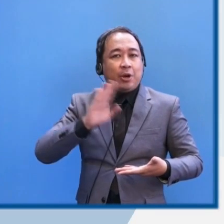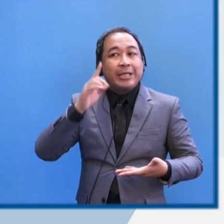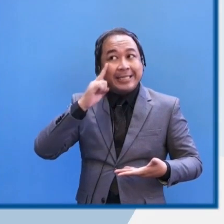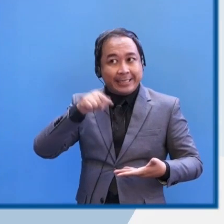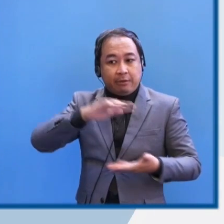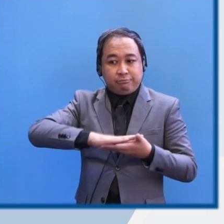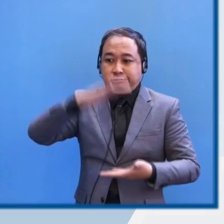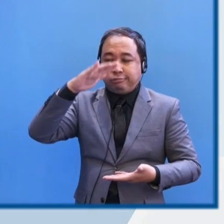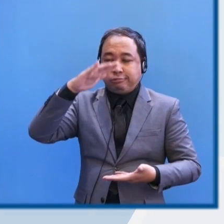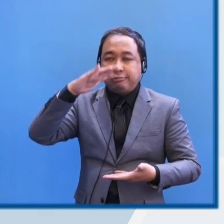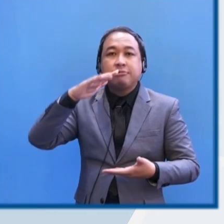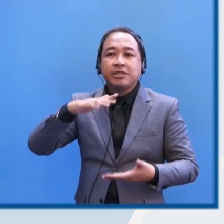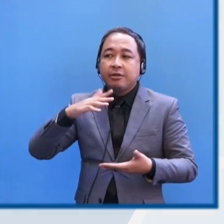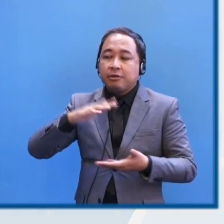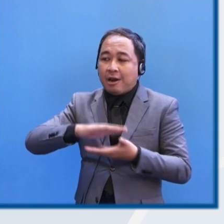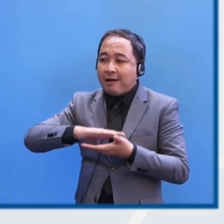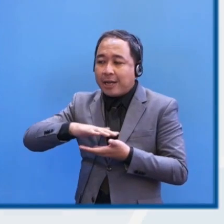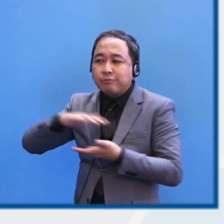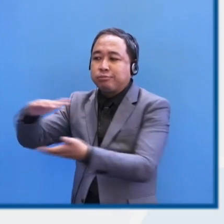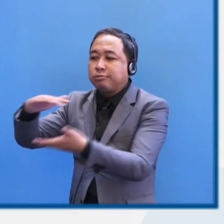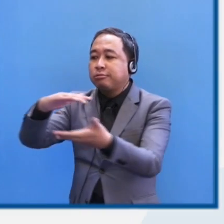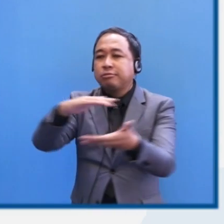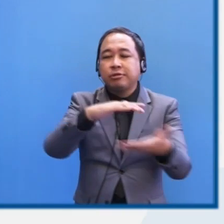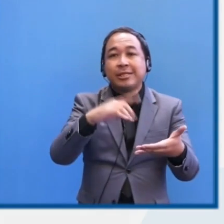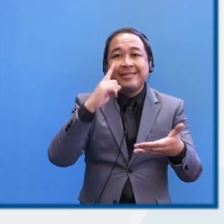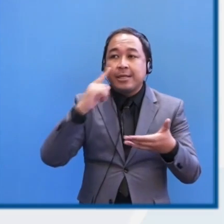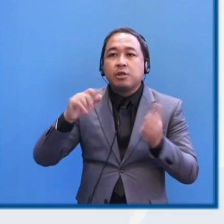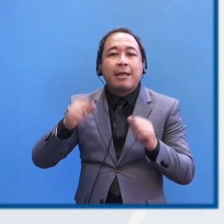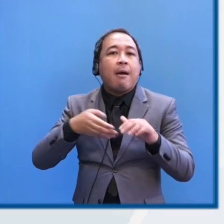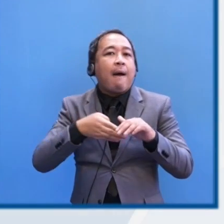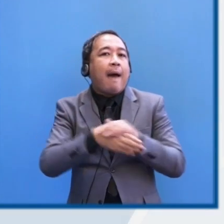silos, but to open the data, that is the